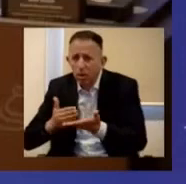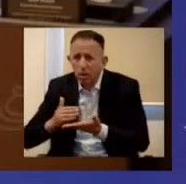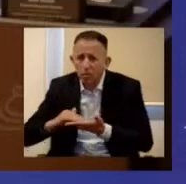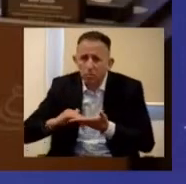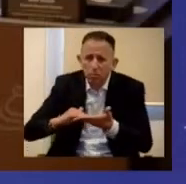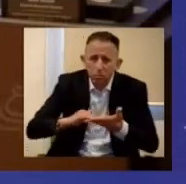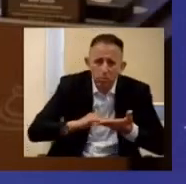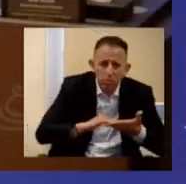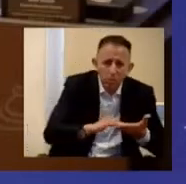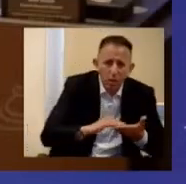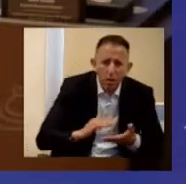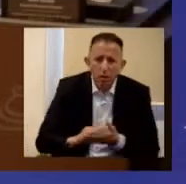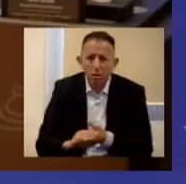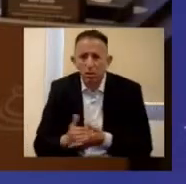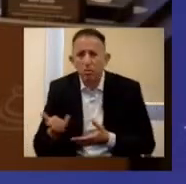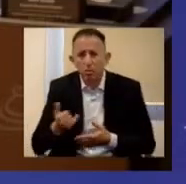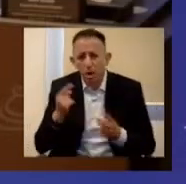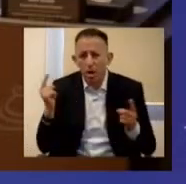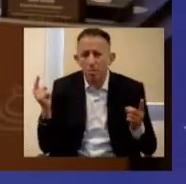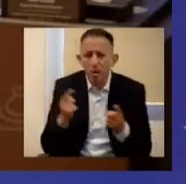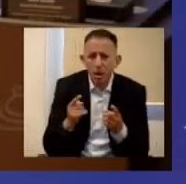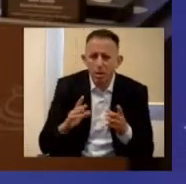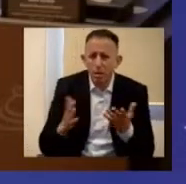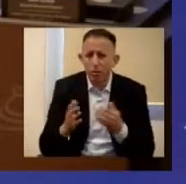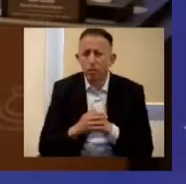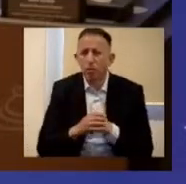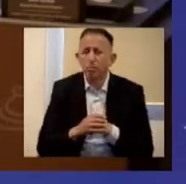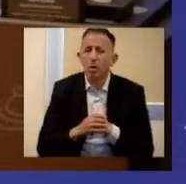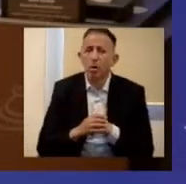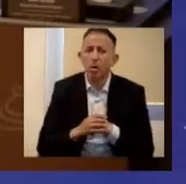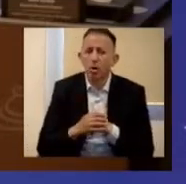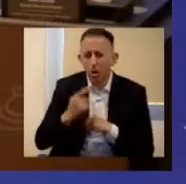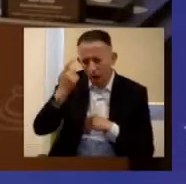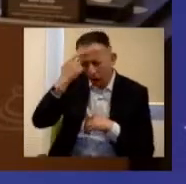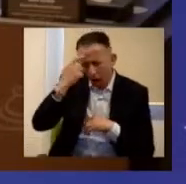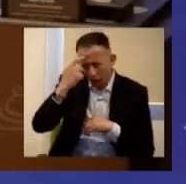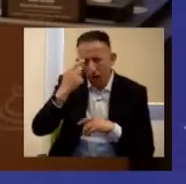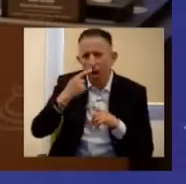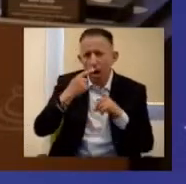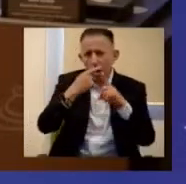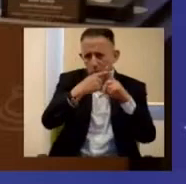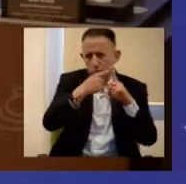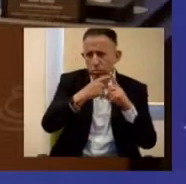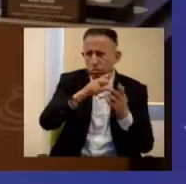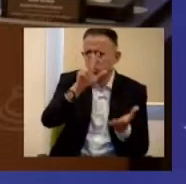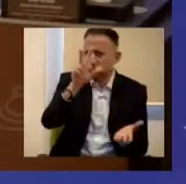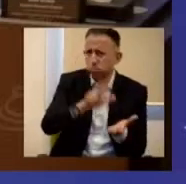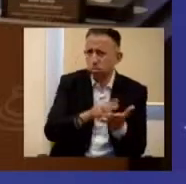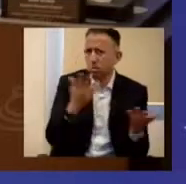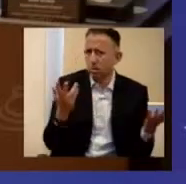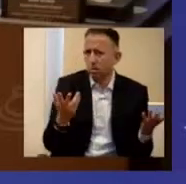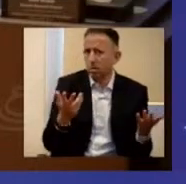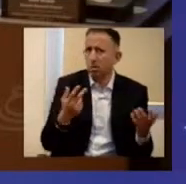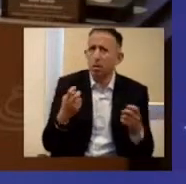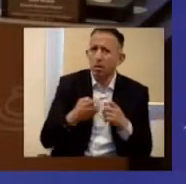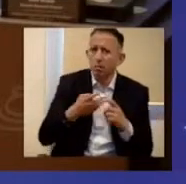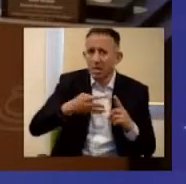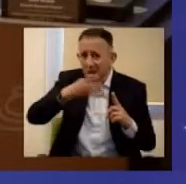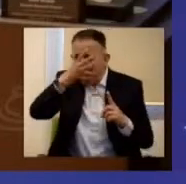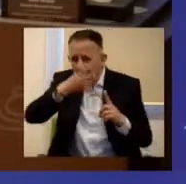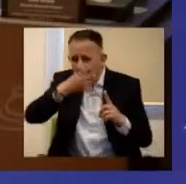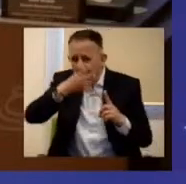nothing in nature without closed-loop feedback. And this closed-loop feedback is something very important because it